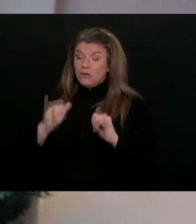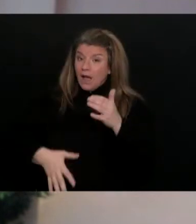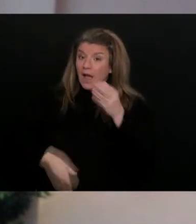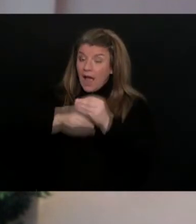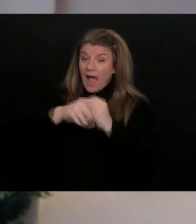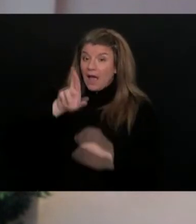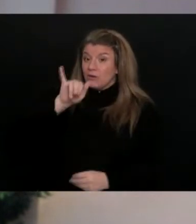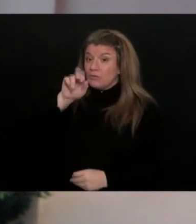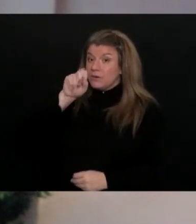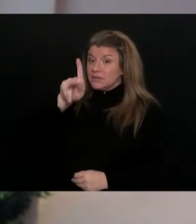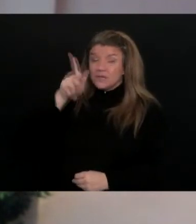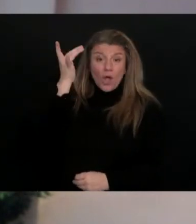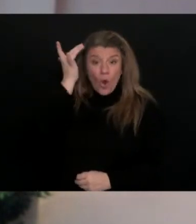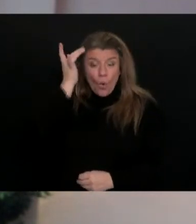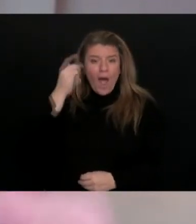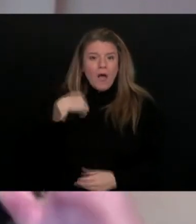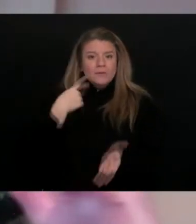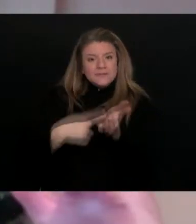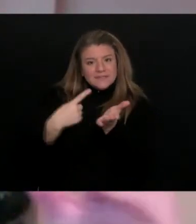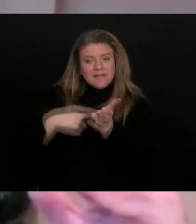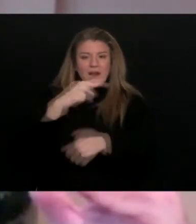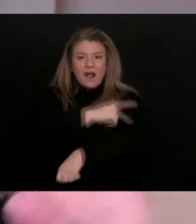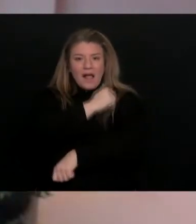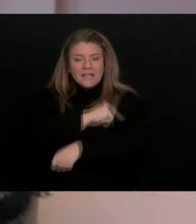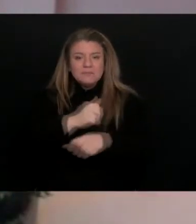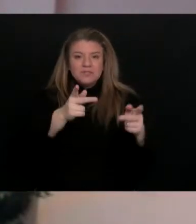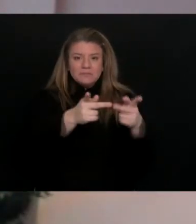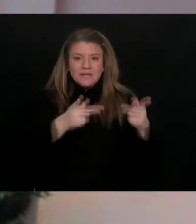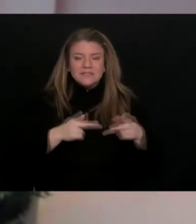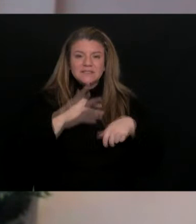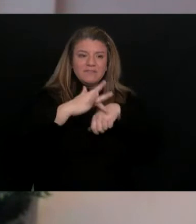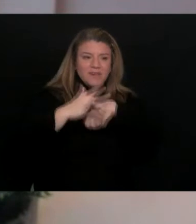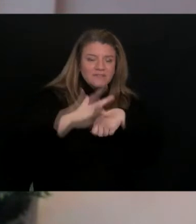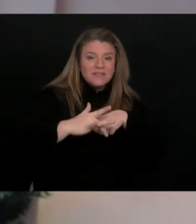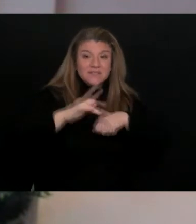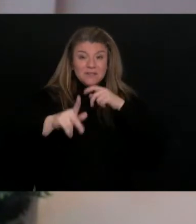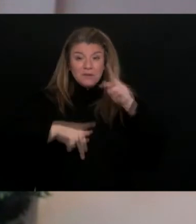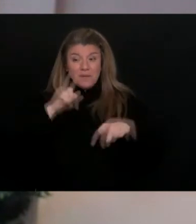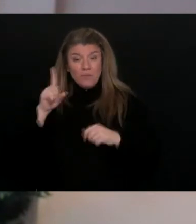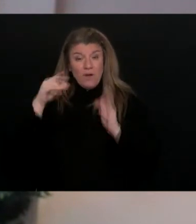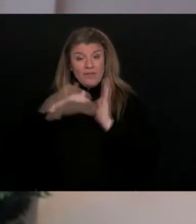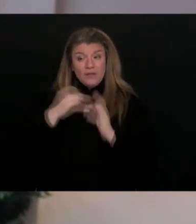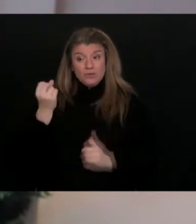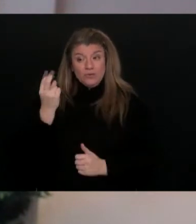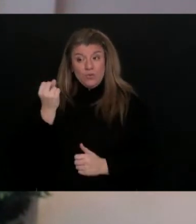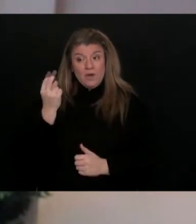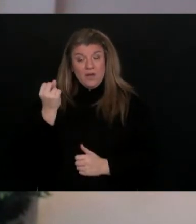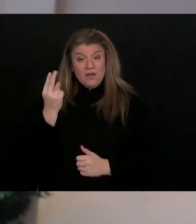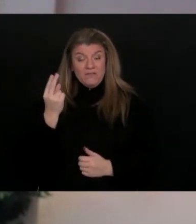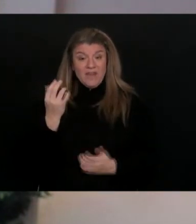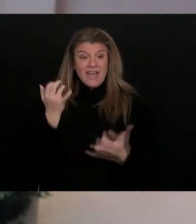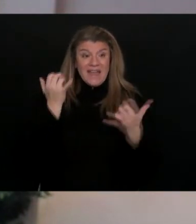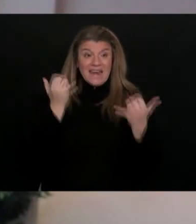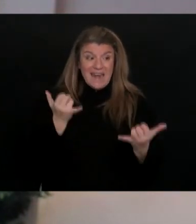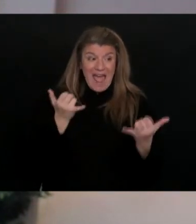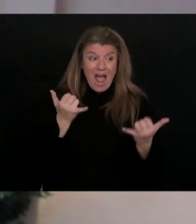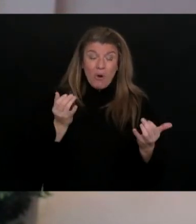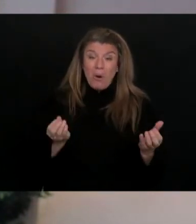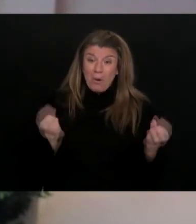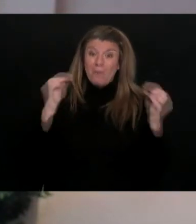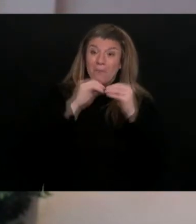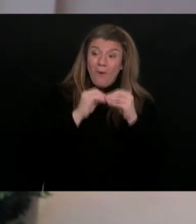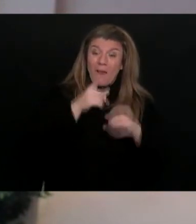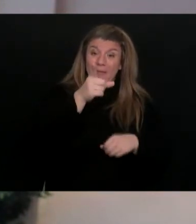we talked about, our hospital beds versus our peak, which was 1,012, now are over half full with people